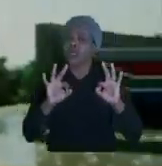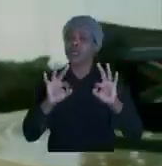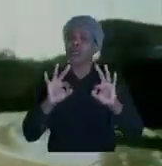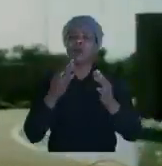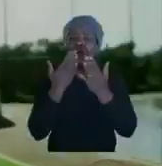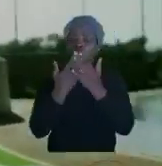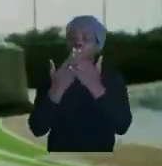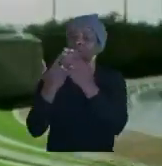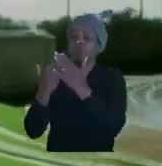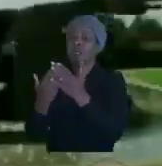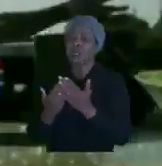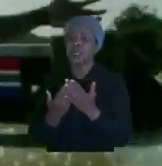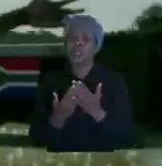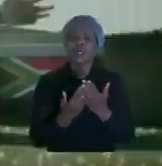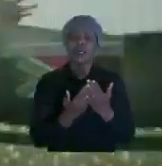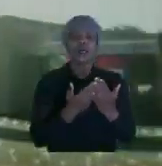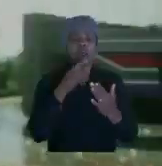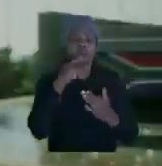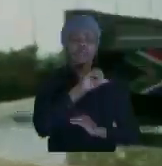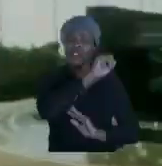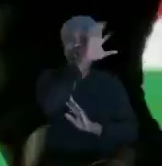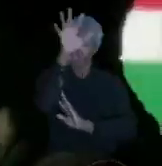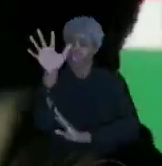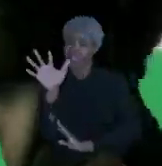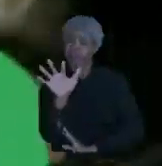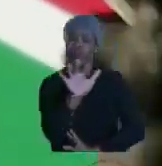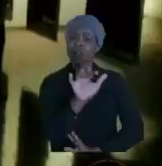the equal human rights. Right?